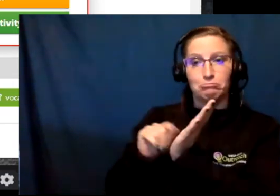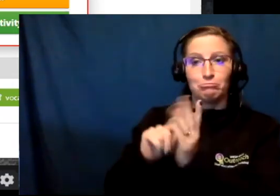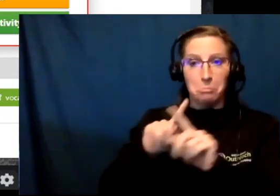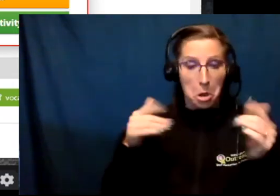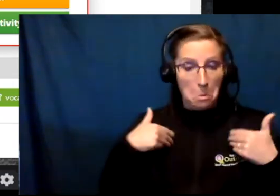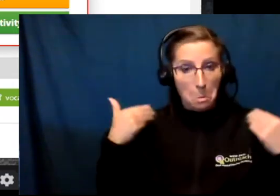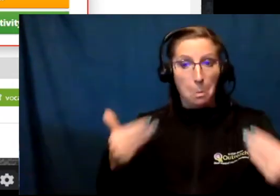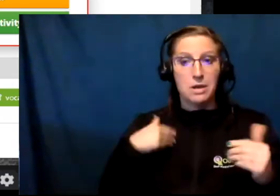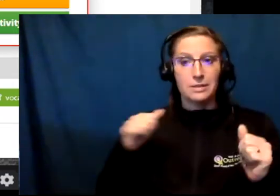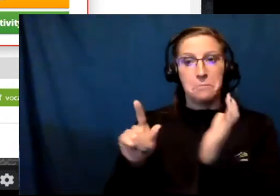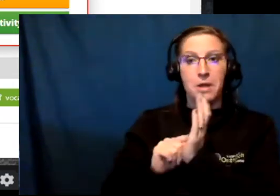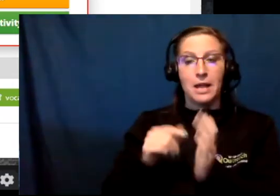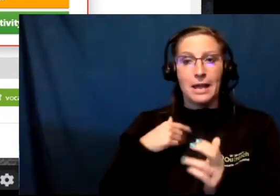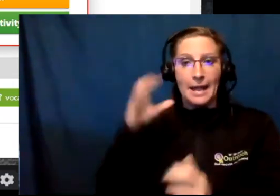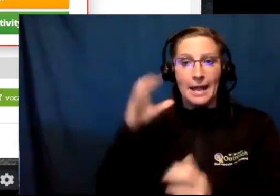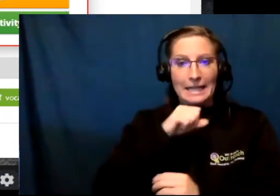I must have added enough detail.